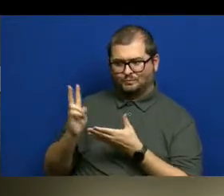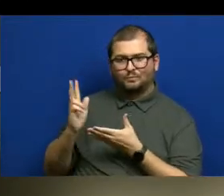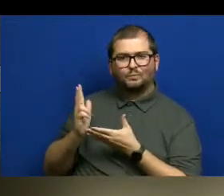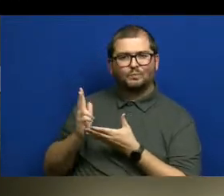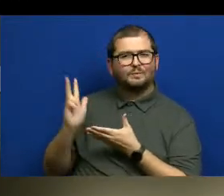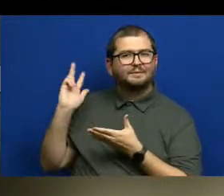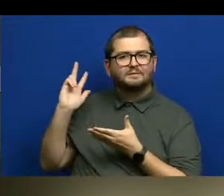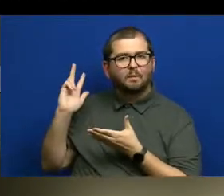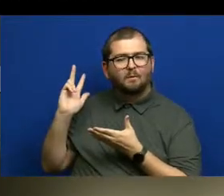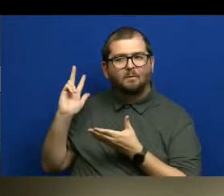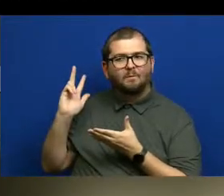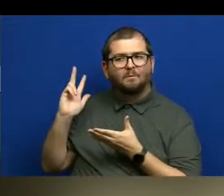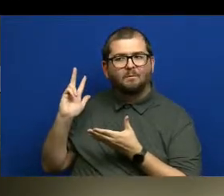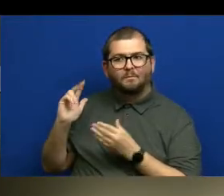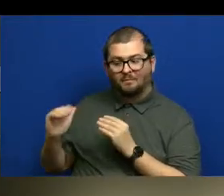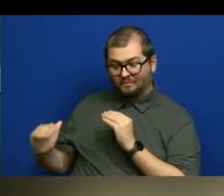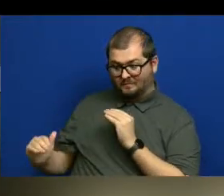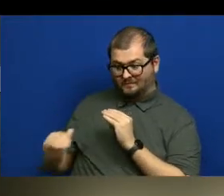ago,